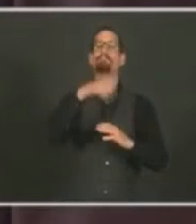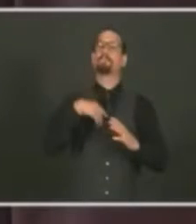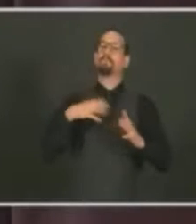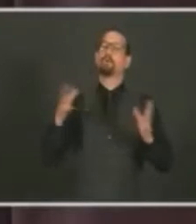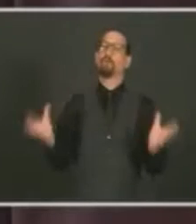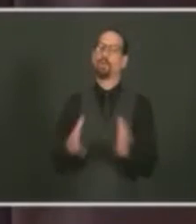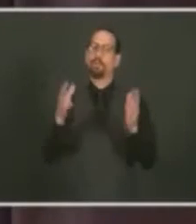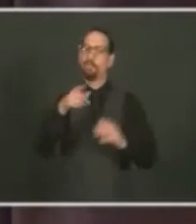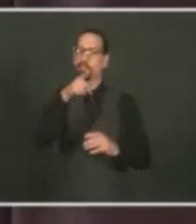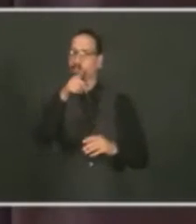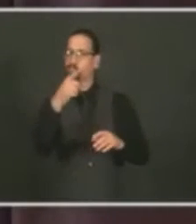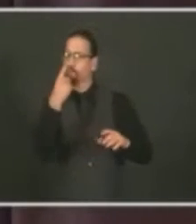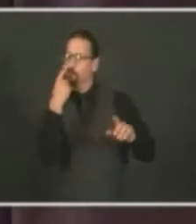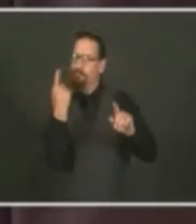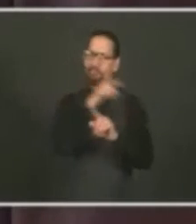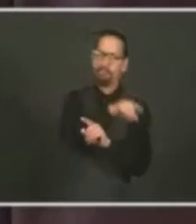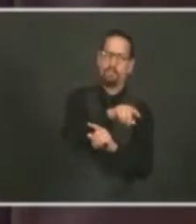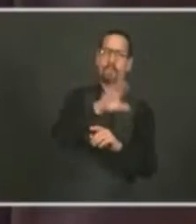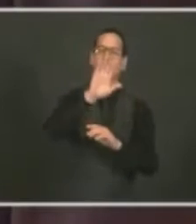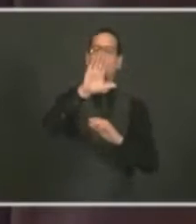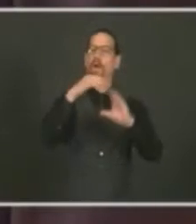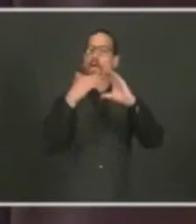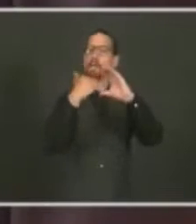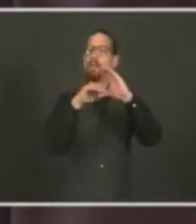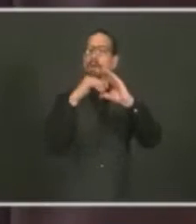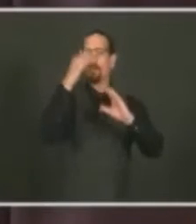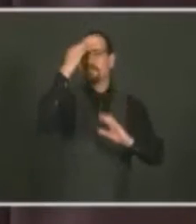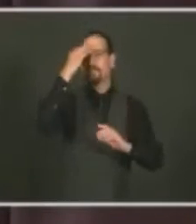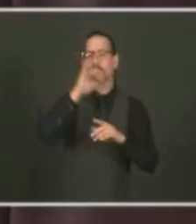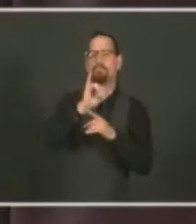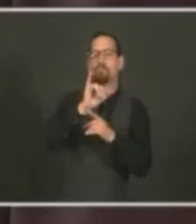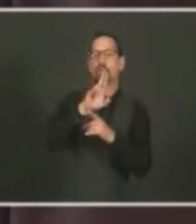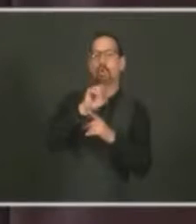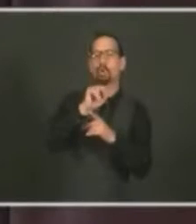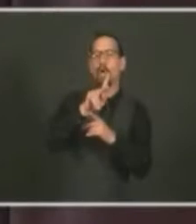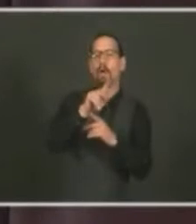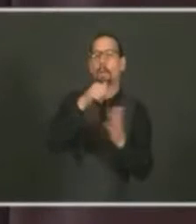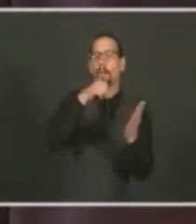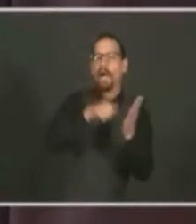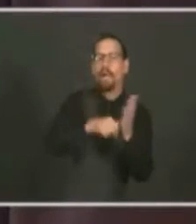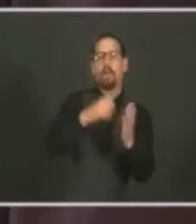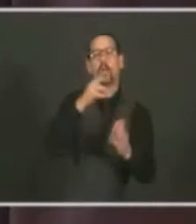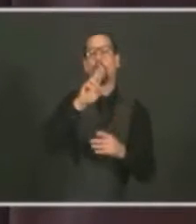your spam filter. If it's still not there, then call back.